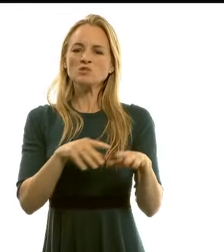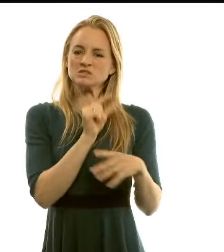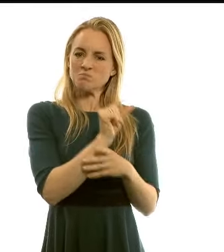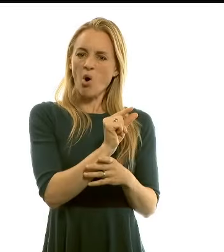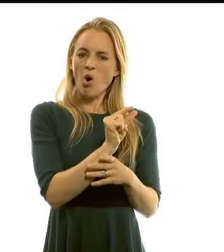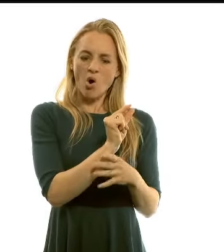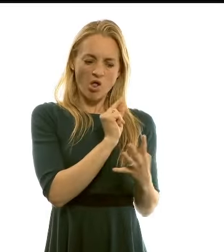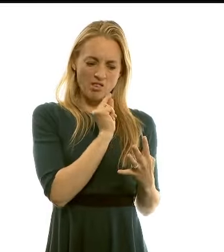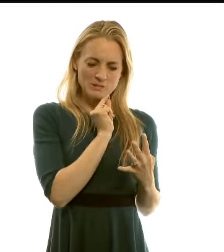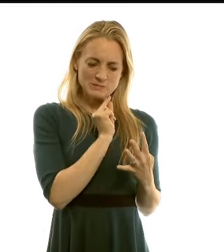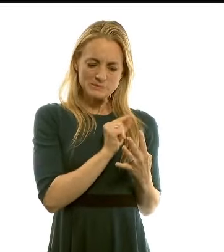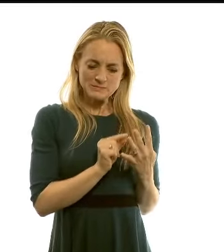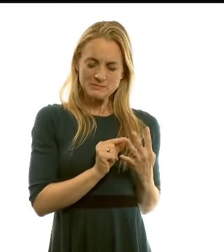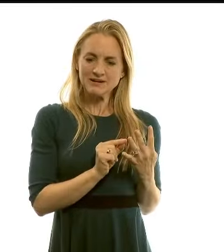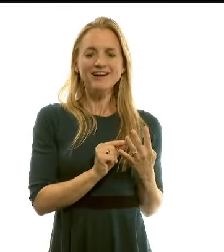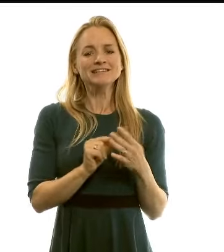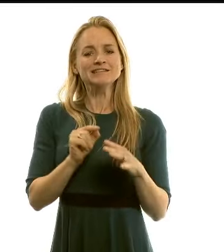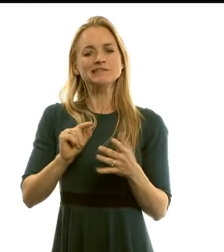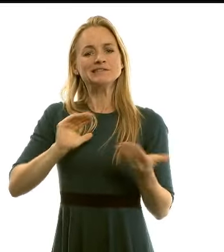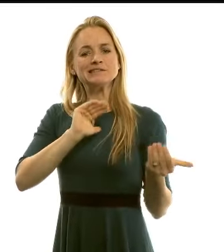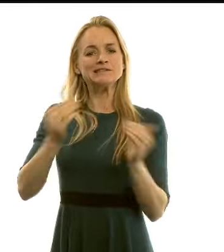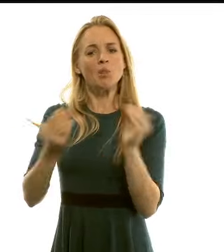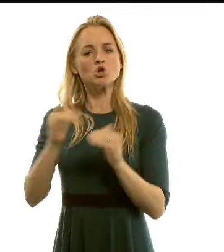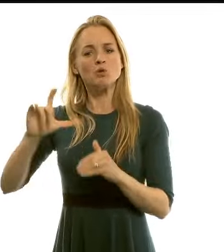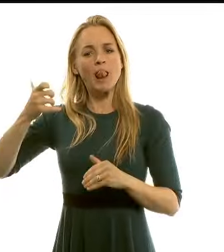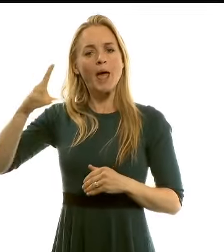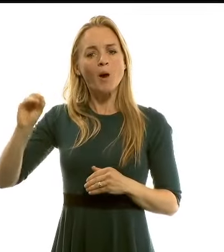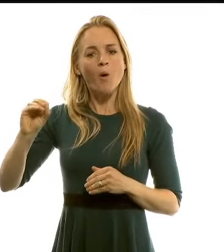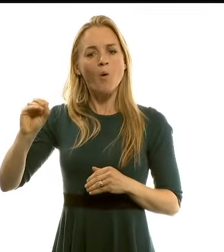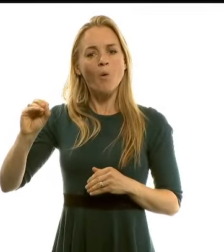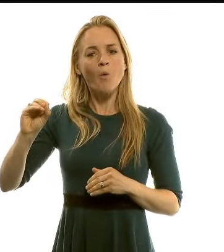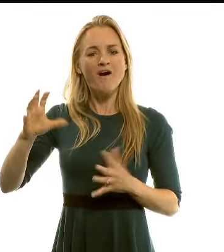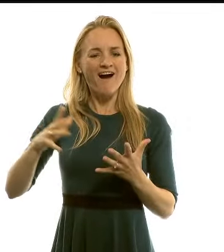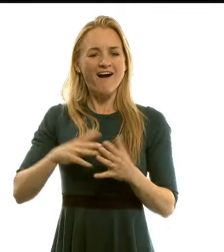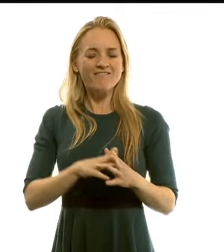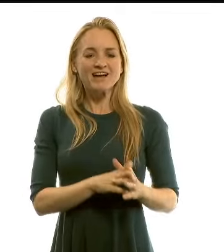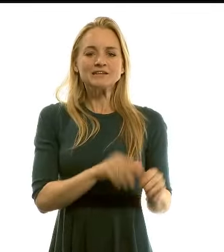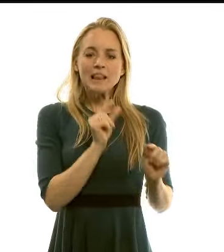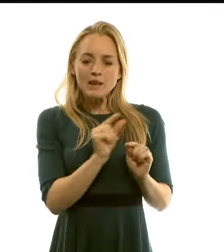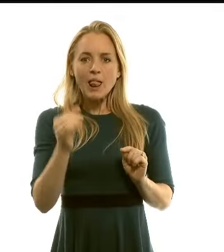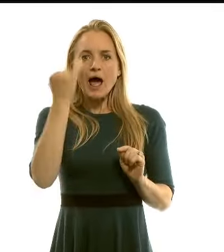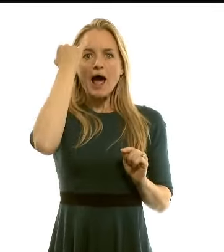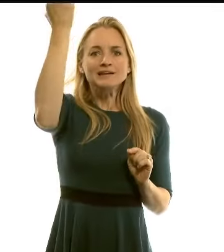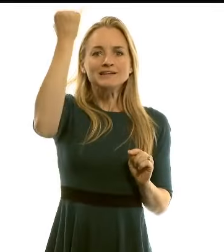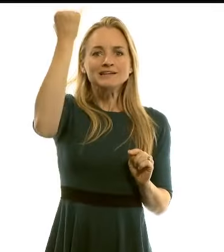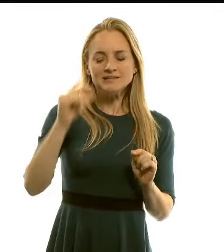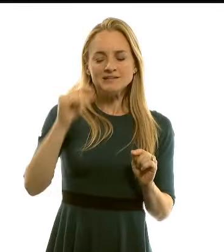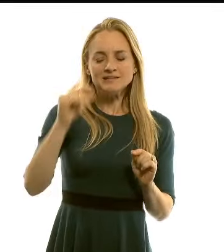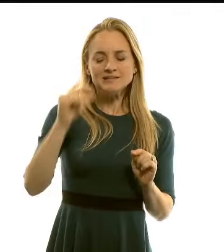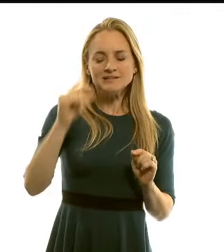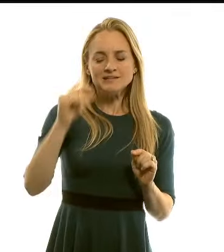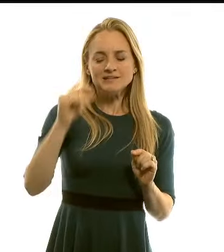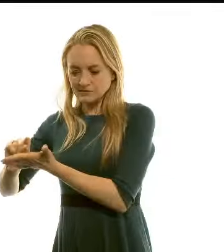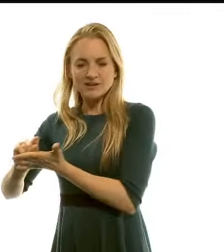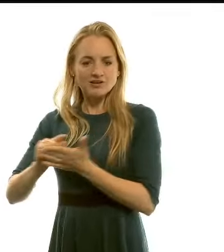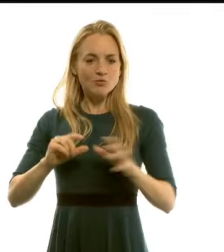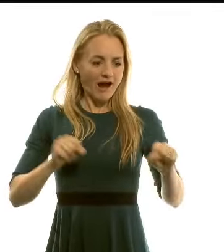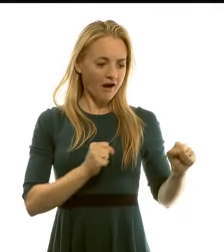think about each LEGO element as an idea. You can combine those ideas in an infinite number of ways to produce an unusual or pleasing result.